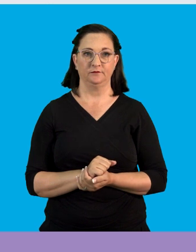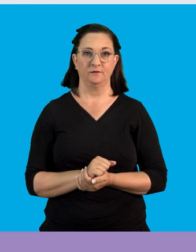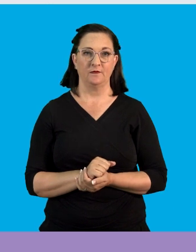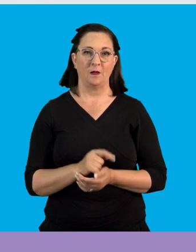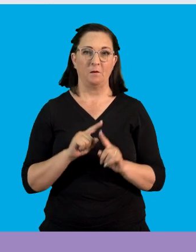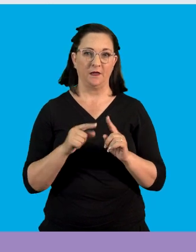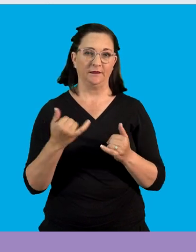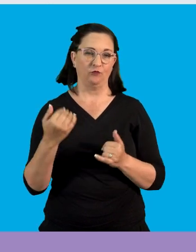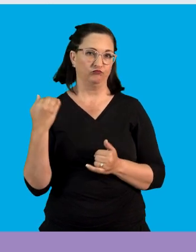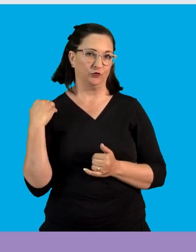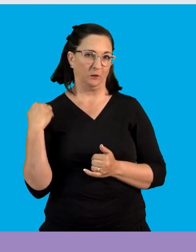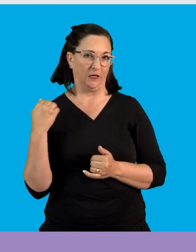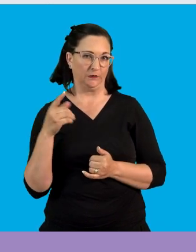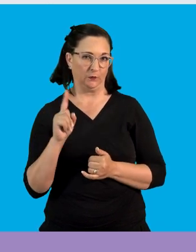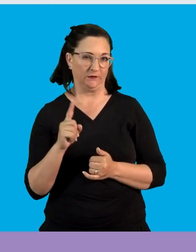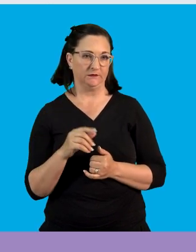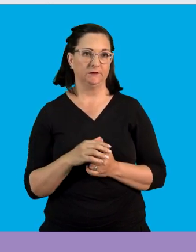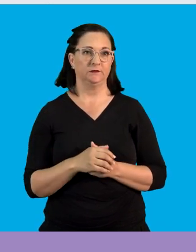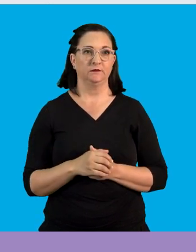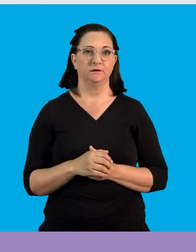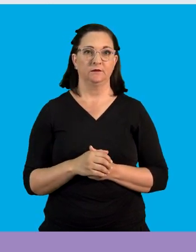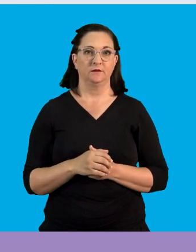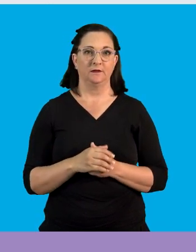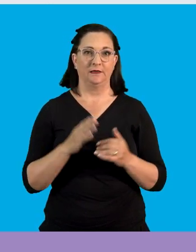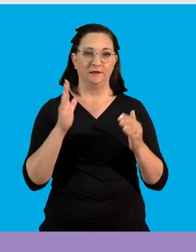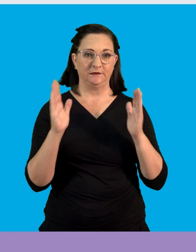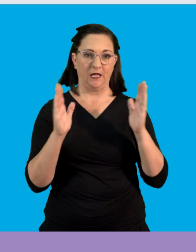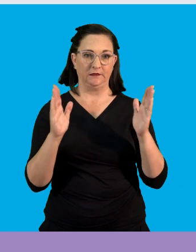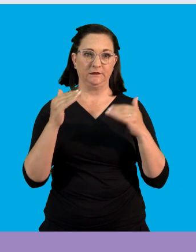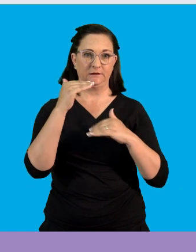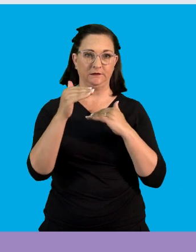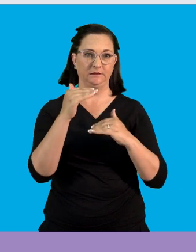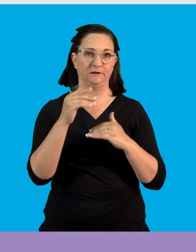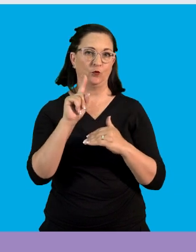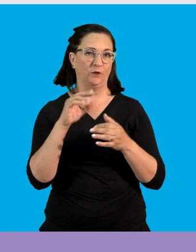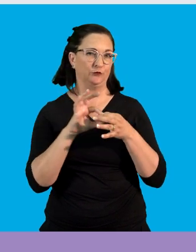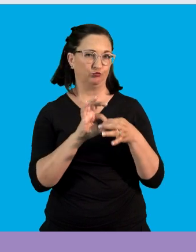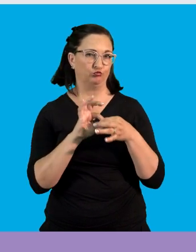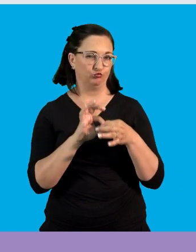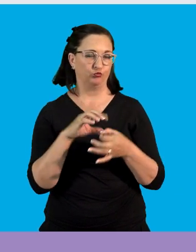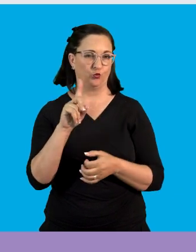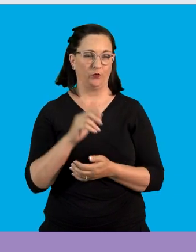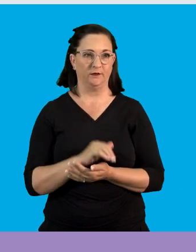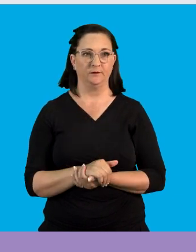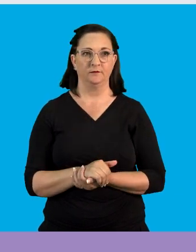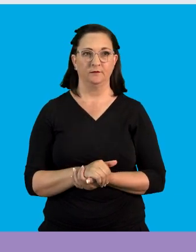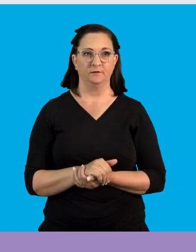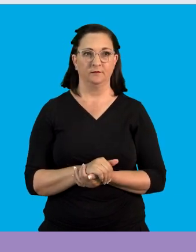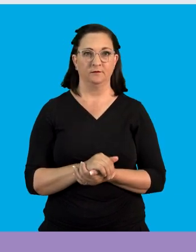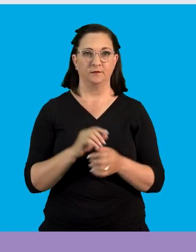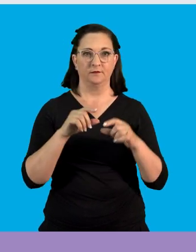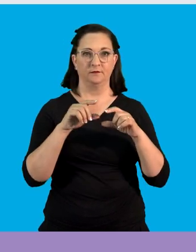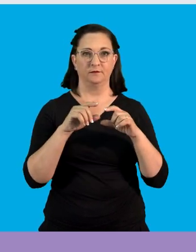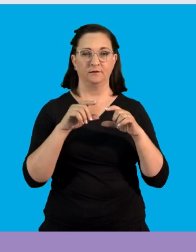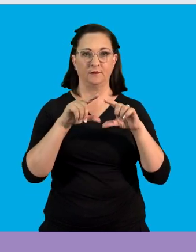Now let's remind ourselves of the relationship of the sides of quadrilaterals. Let's first look at the